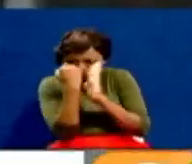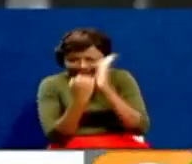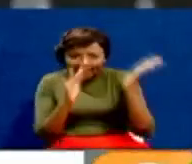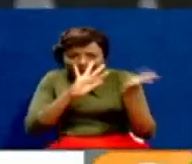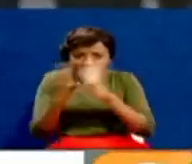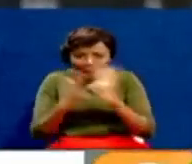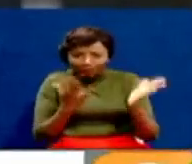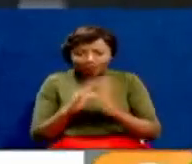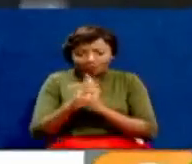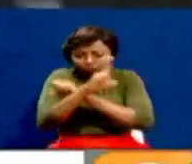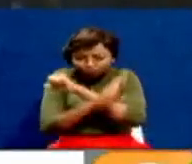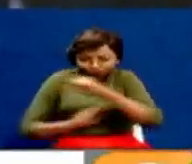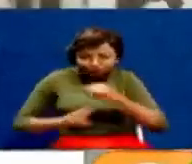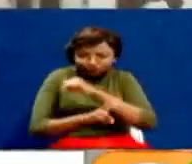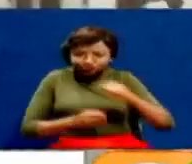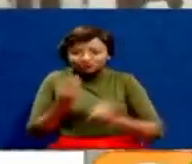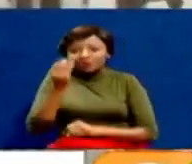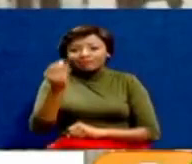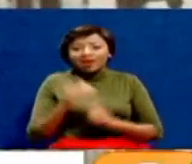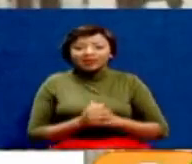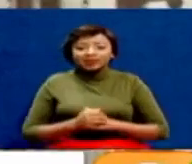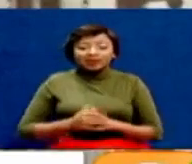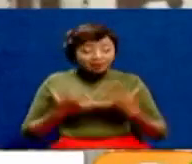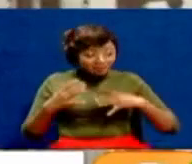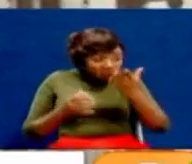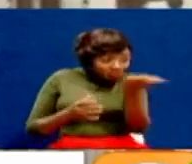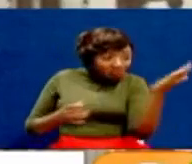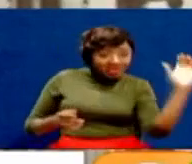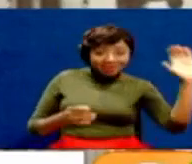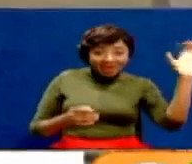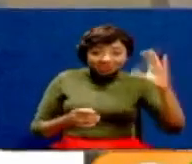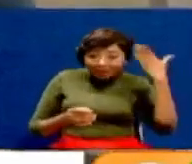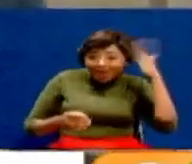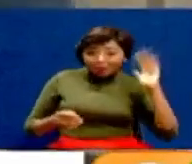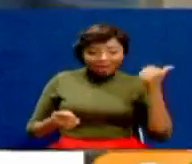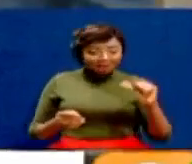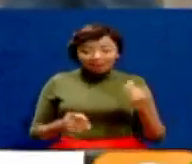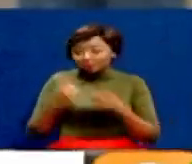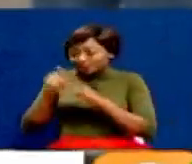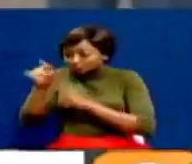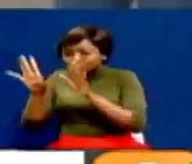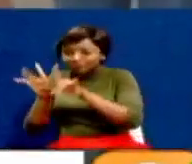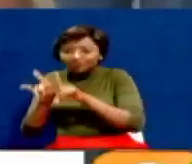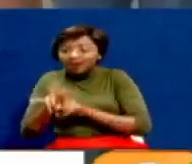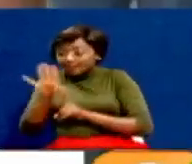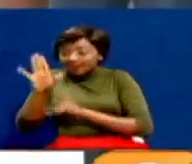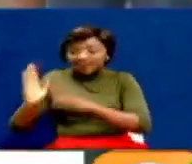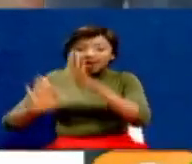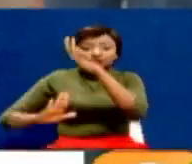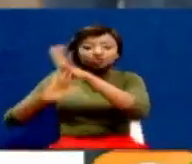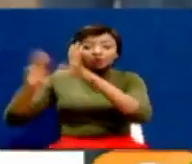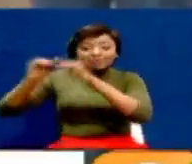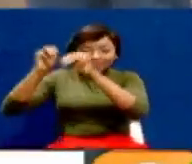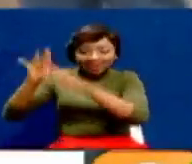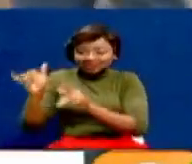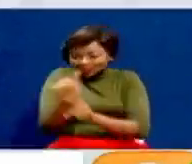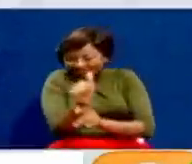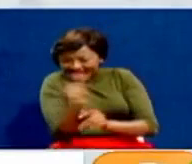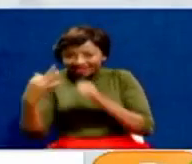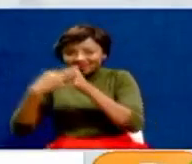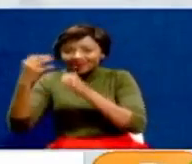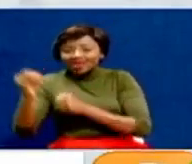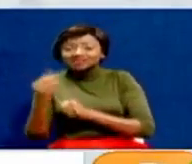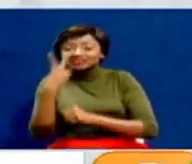and postpaid customers have been milked dry. The top managers, who have already recorded statements alongside 80 other